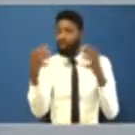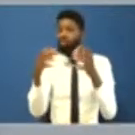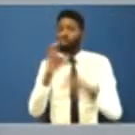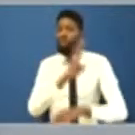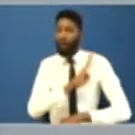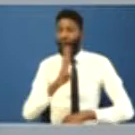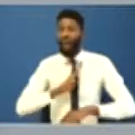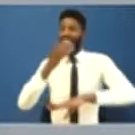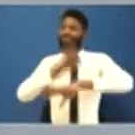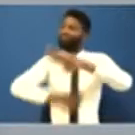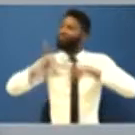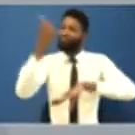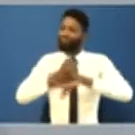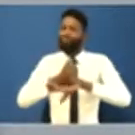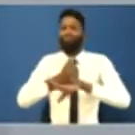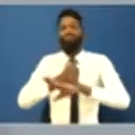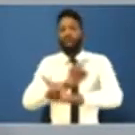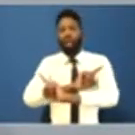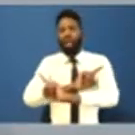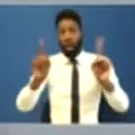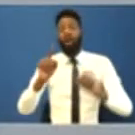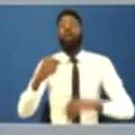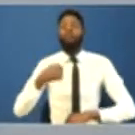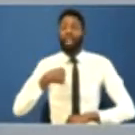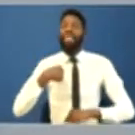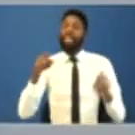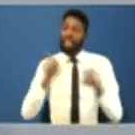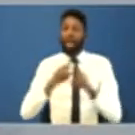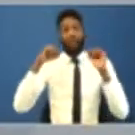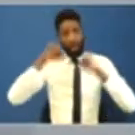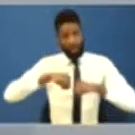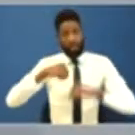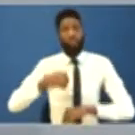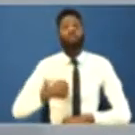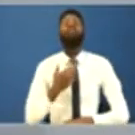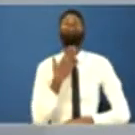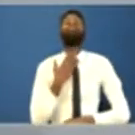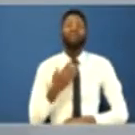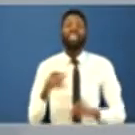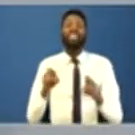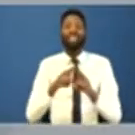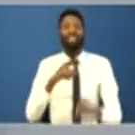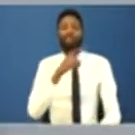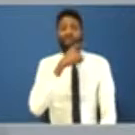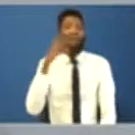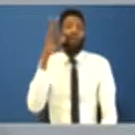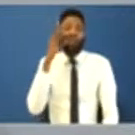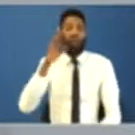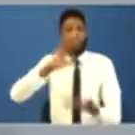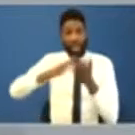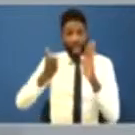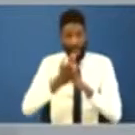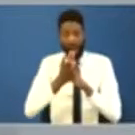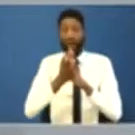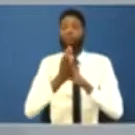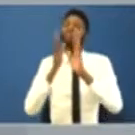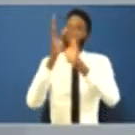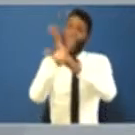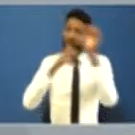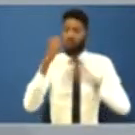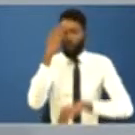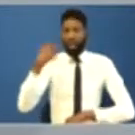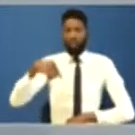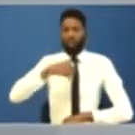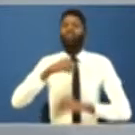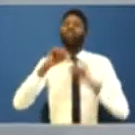in fact the i agree in fact i would like for jaquail to be president so that we can hang every